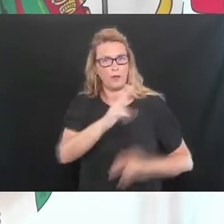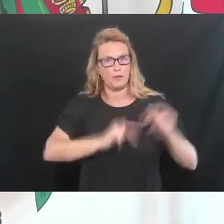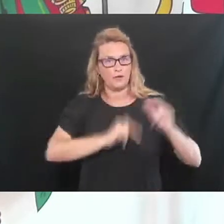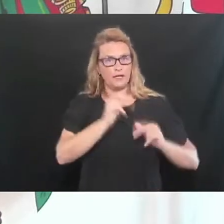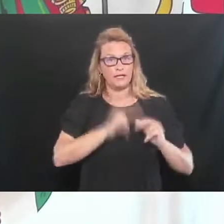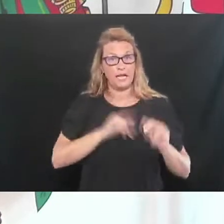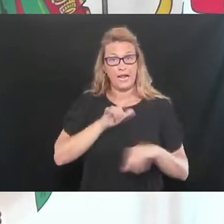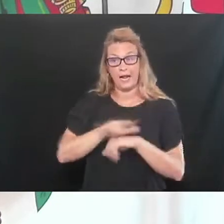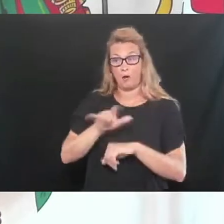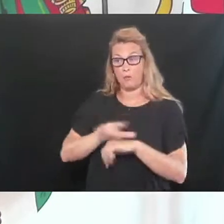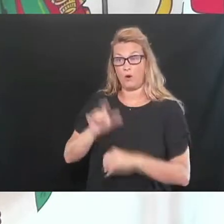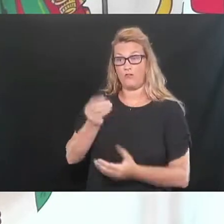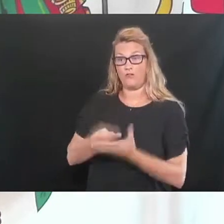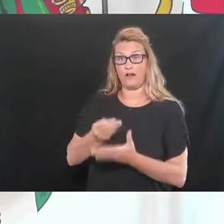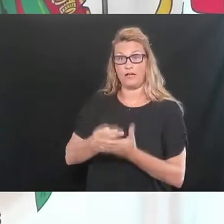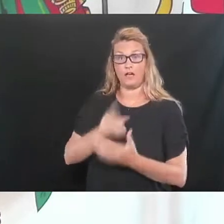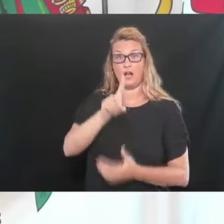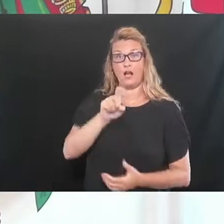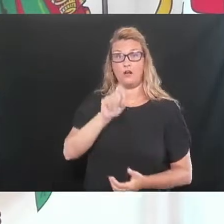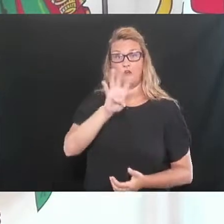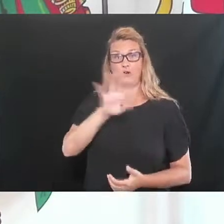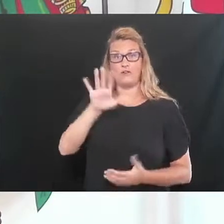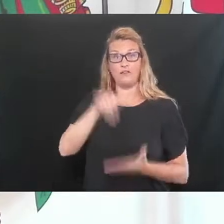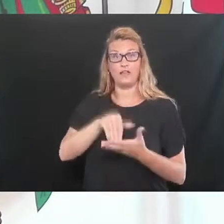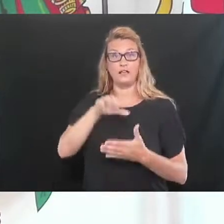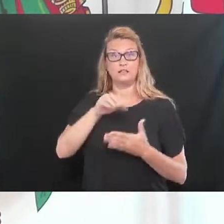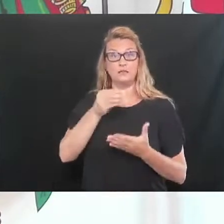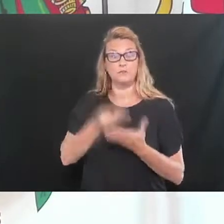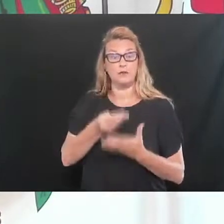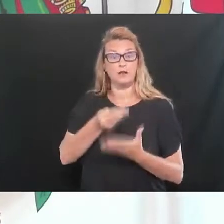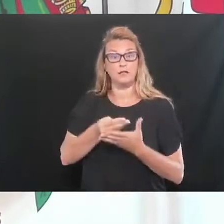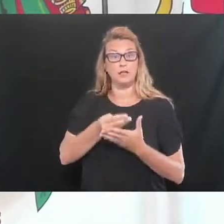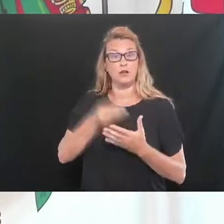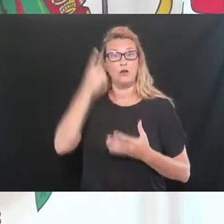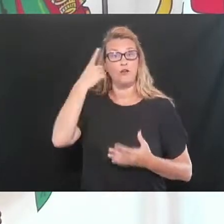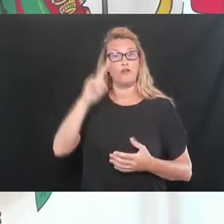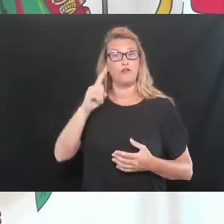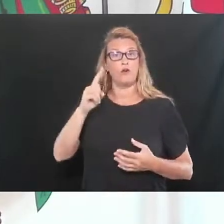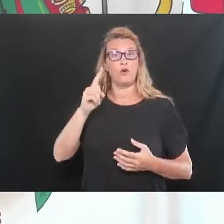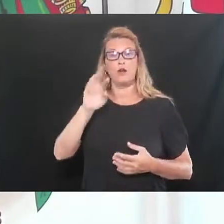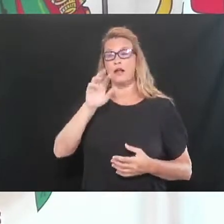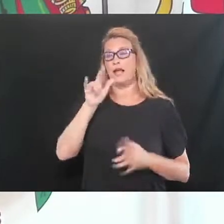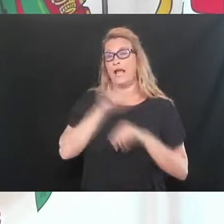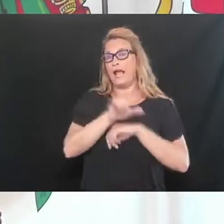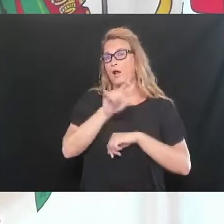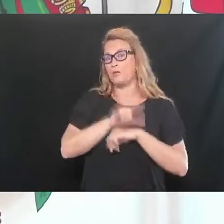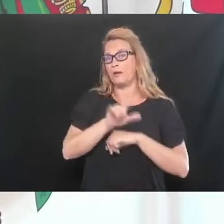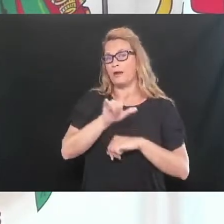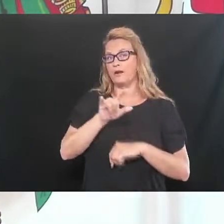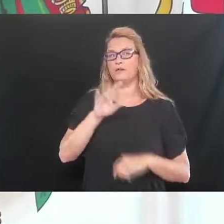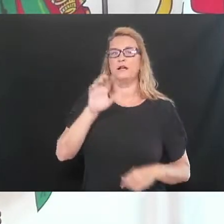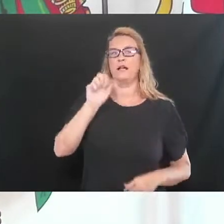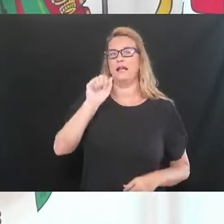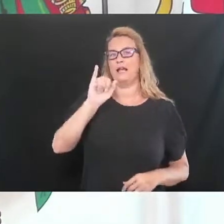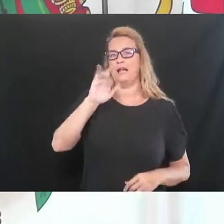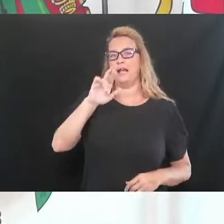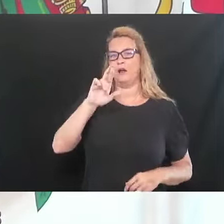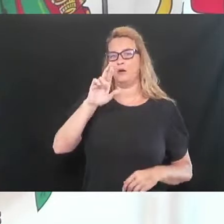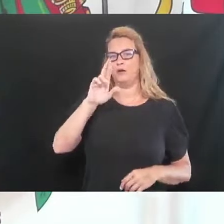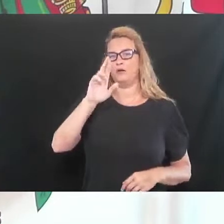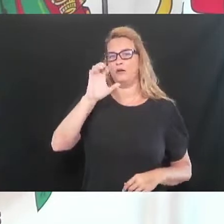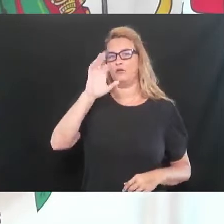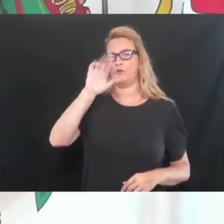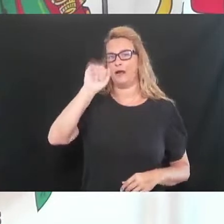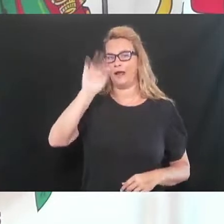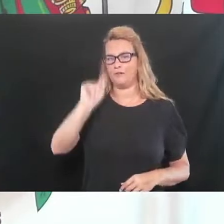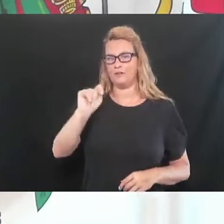the $125,000 in funds will be awarded towards airport rescue, aircraft rescue, and firefighting